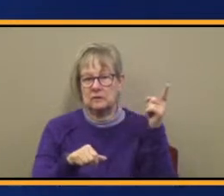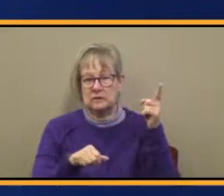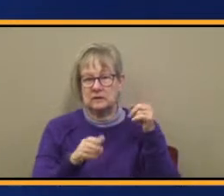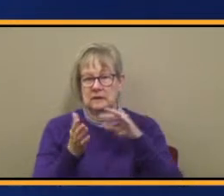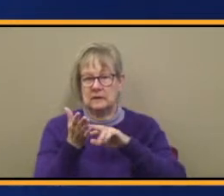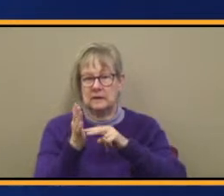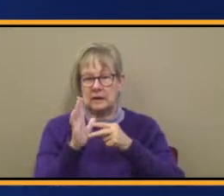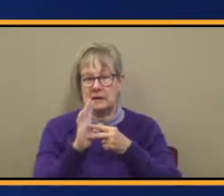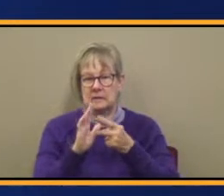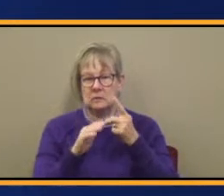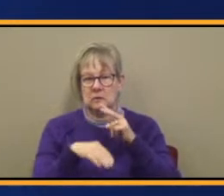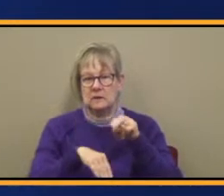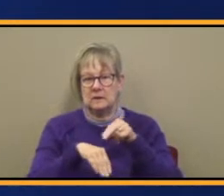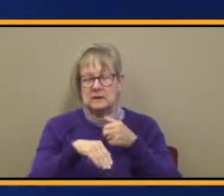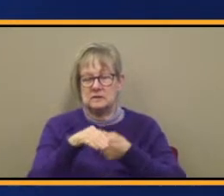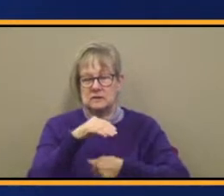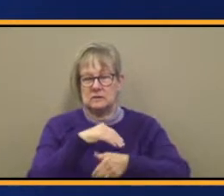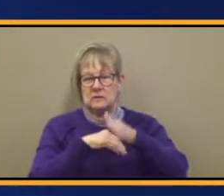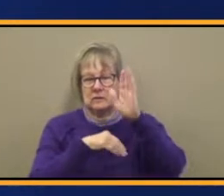America, and to the